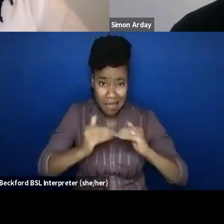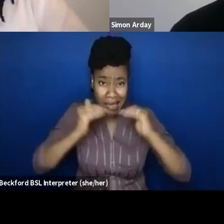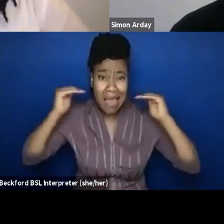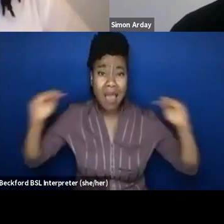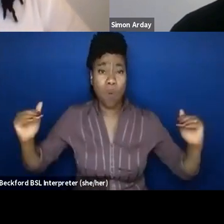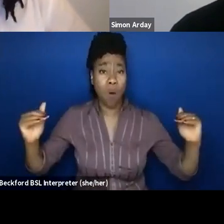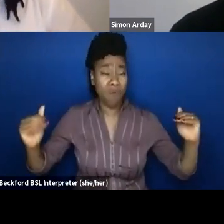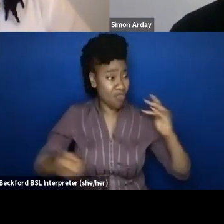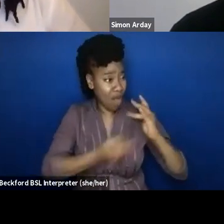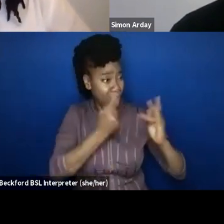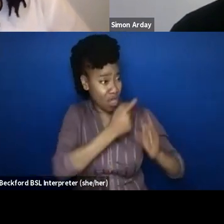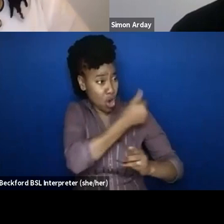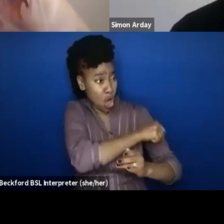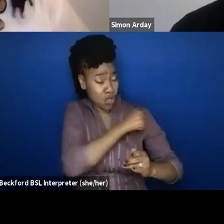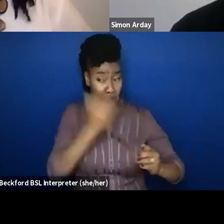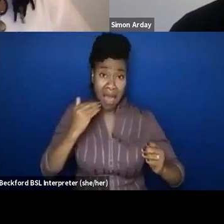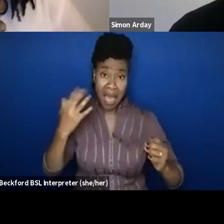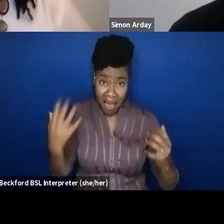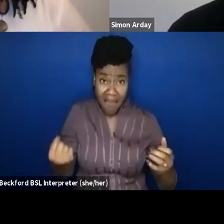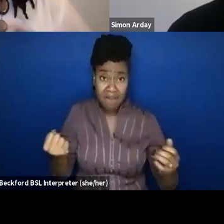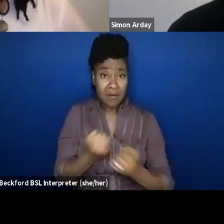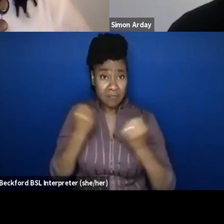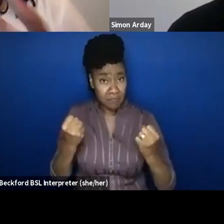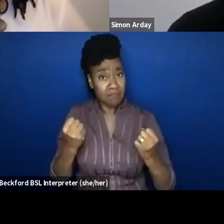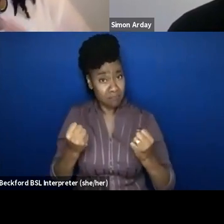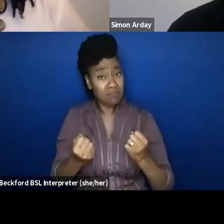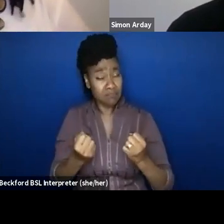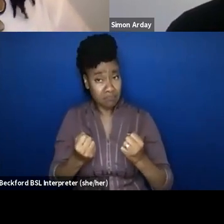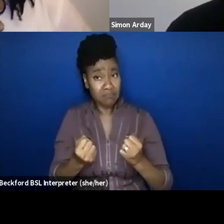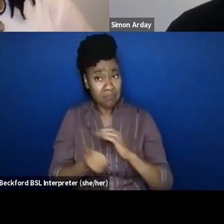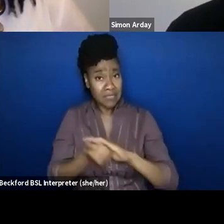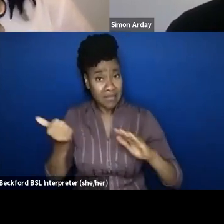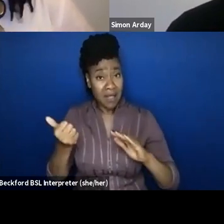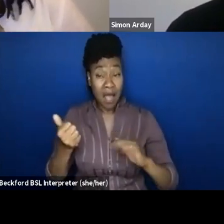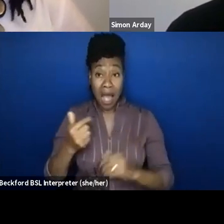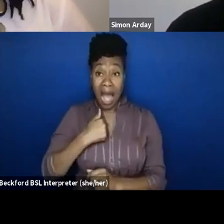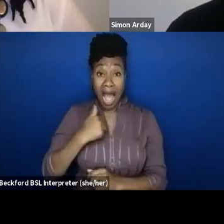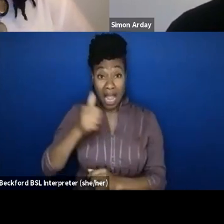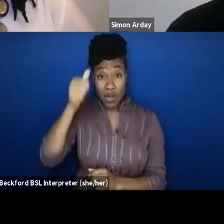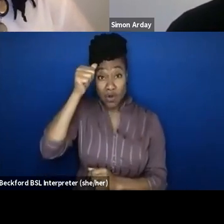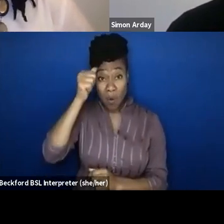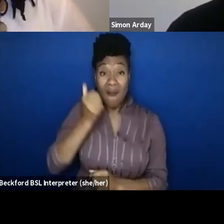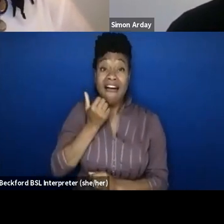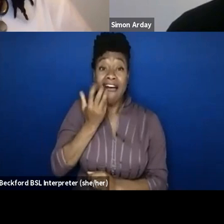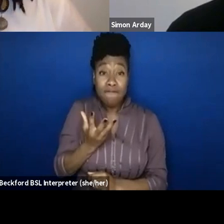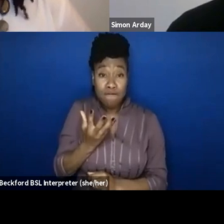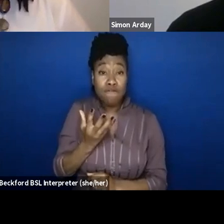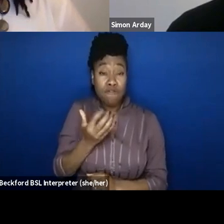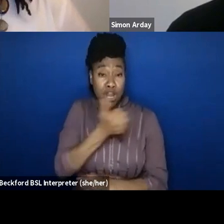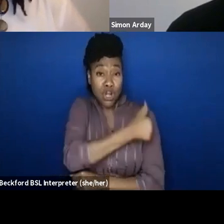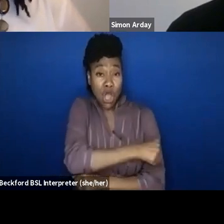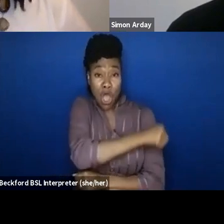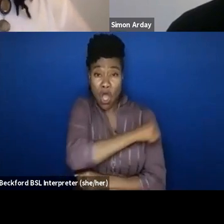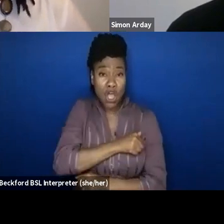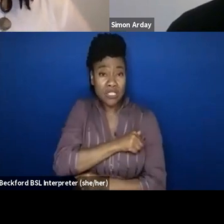well. So it's important that we collectively, because I know every single nurse, in spite of what their background is